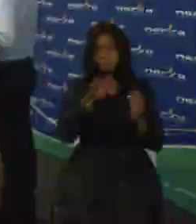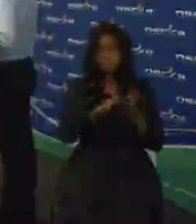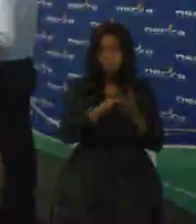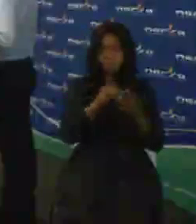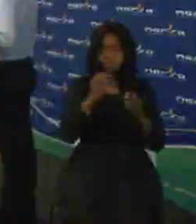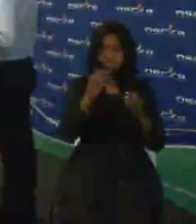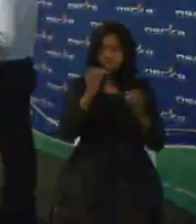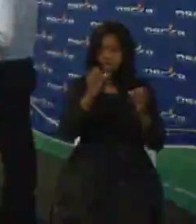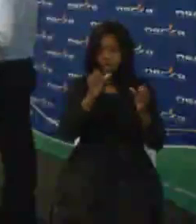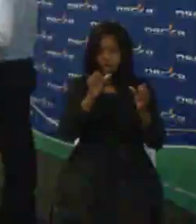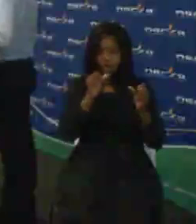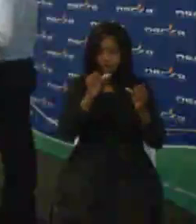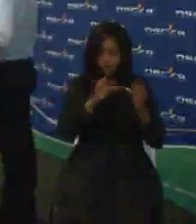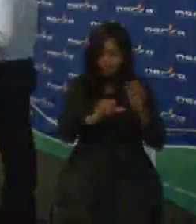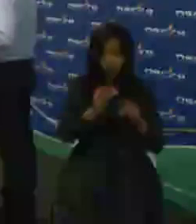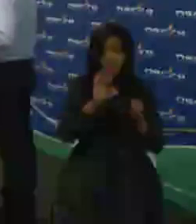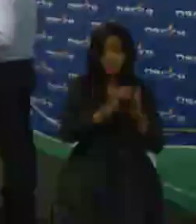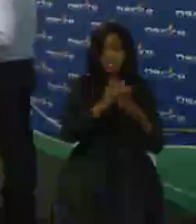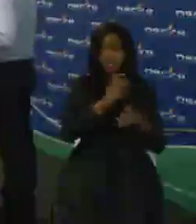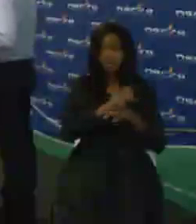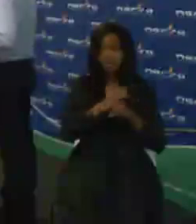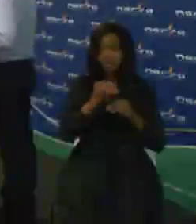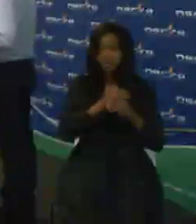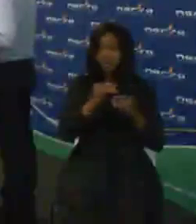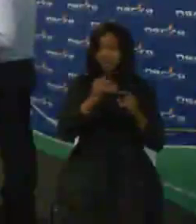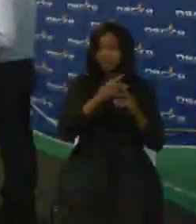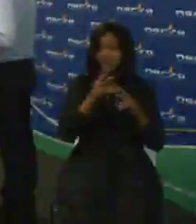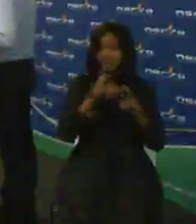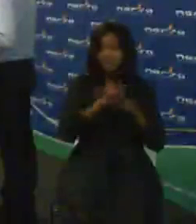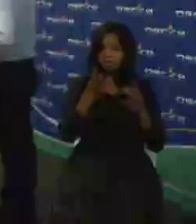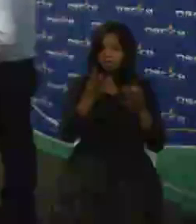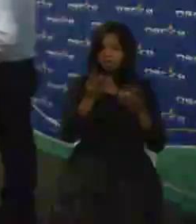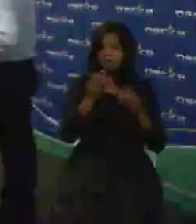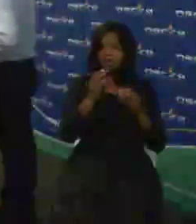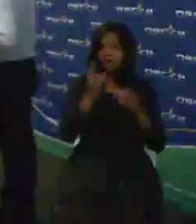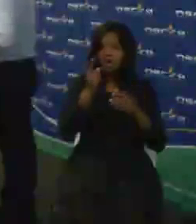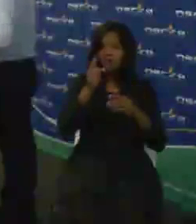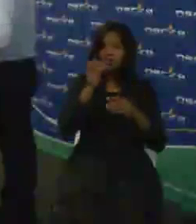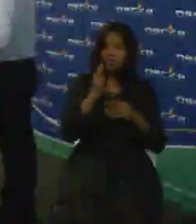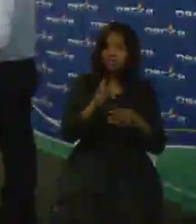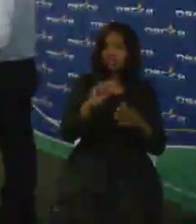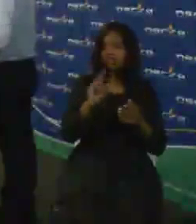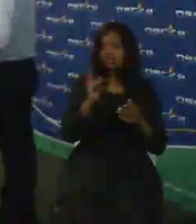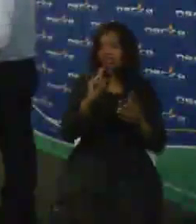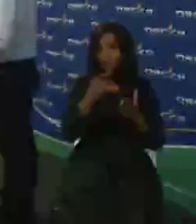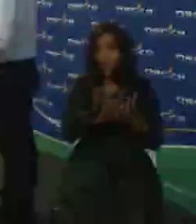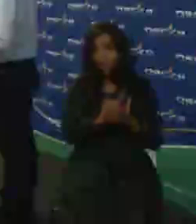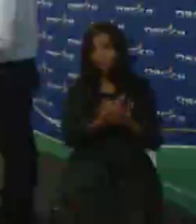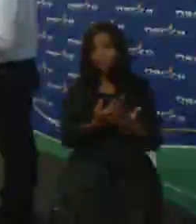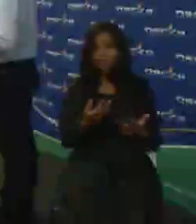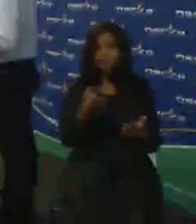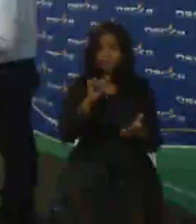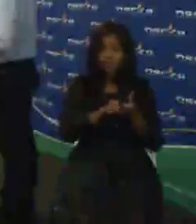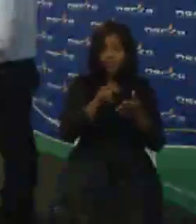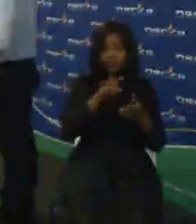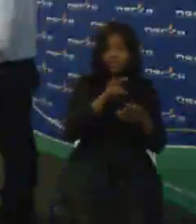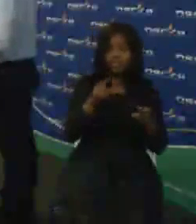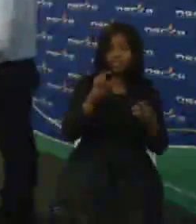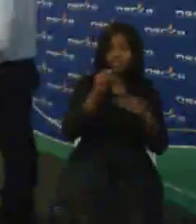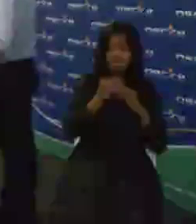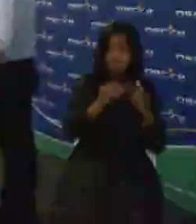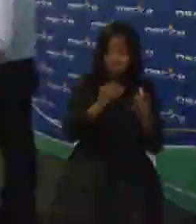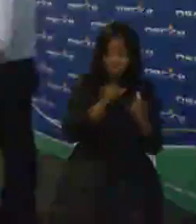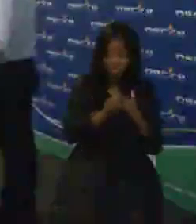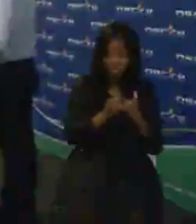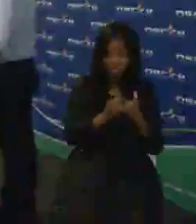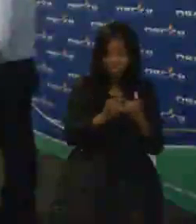hypothetical scenarios, real what-if scenarios. But of course, it goes without saying that if we improve on the productivity side